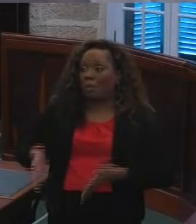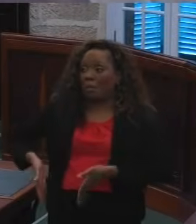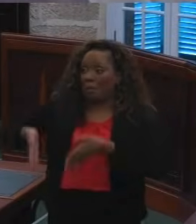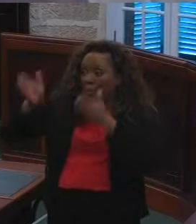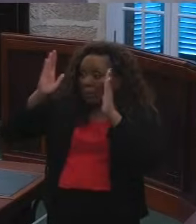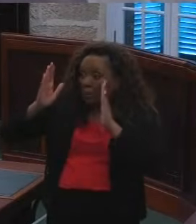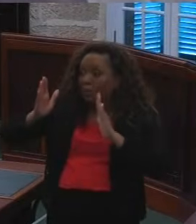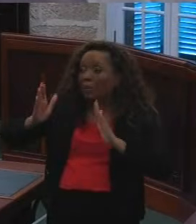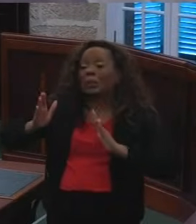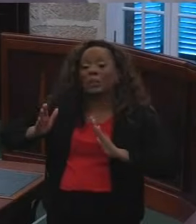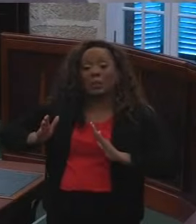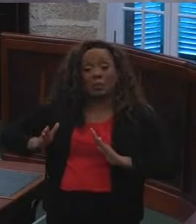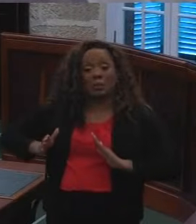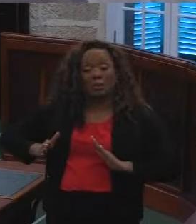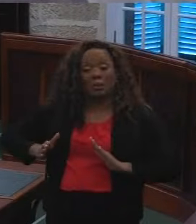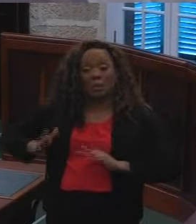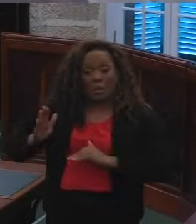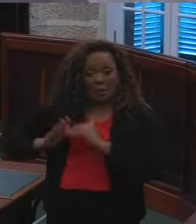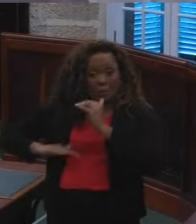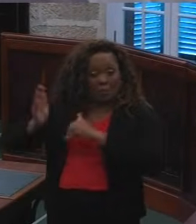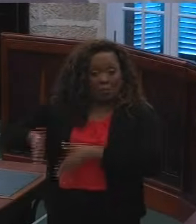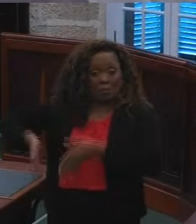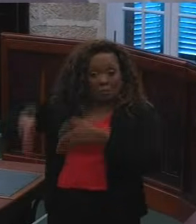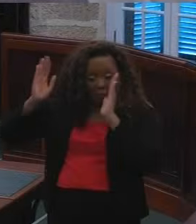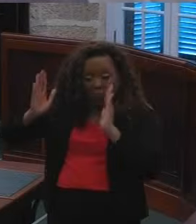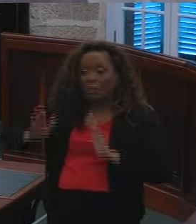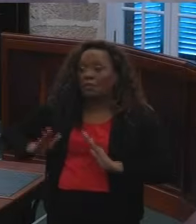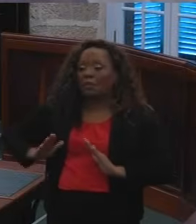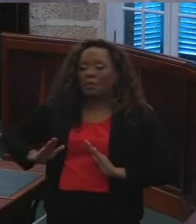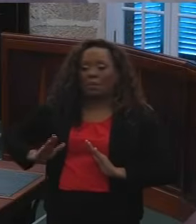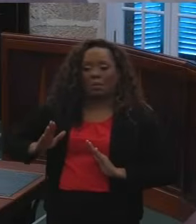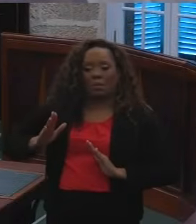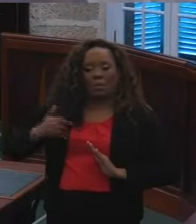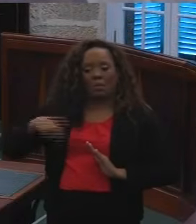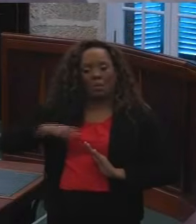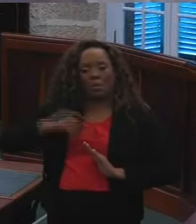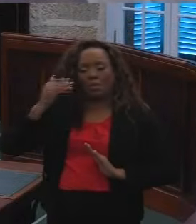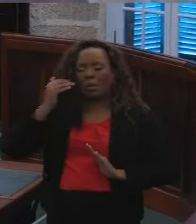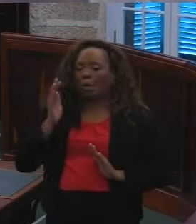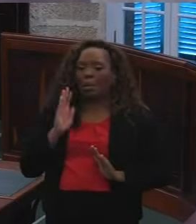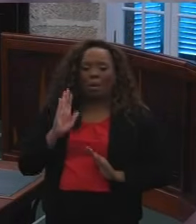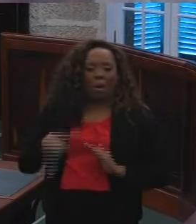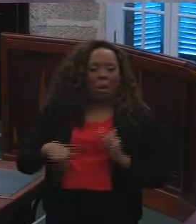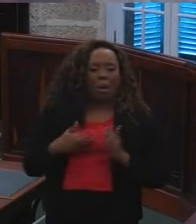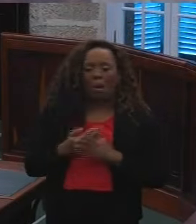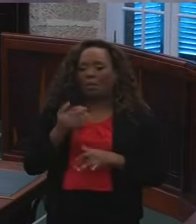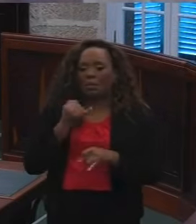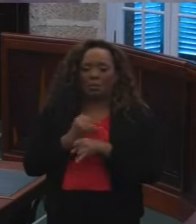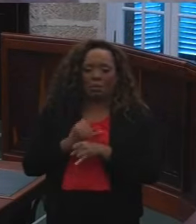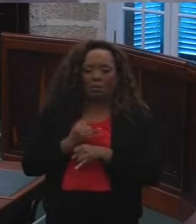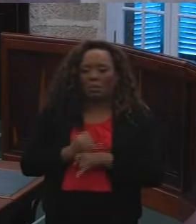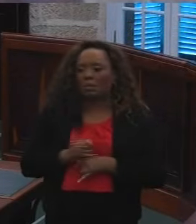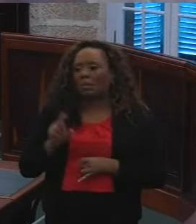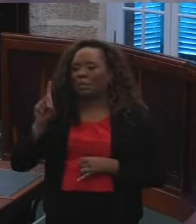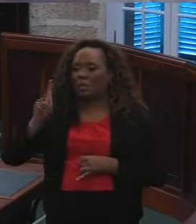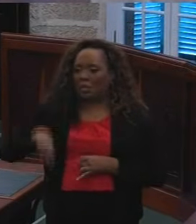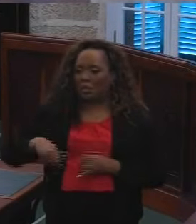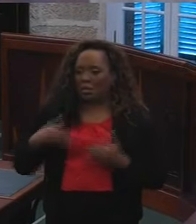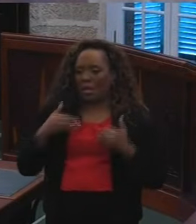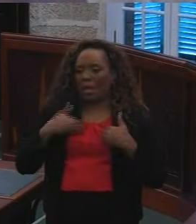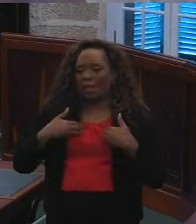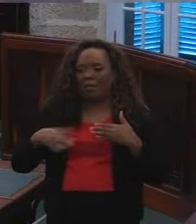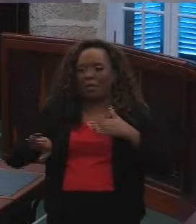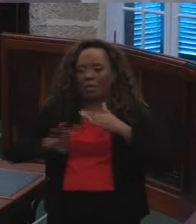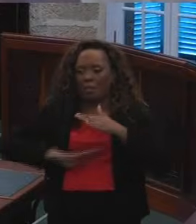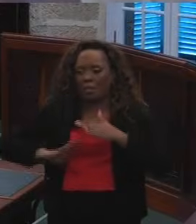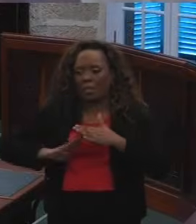with the mandatory basic needs approach to every single facility that we will be facilitating.